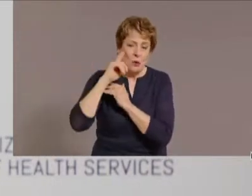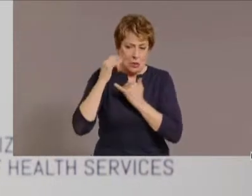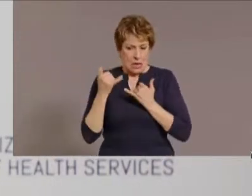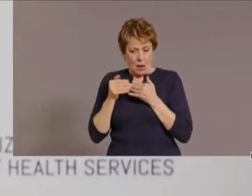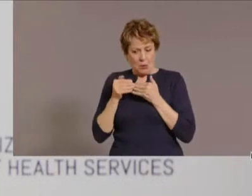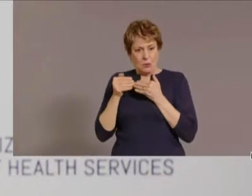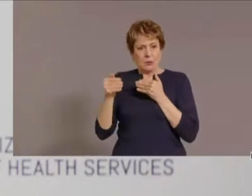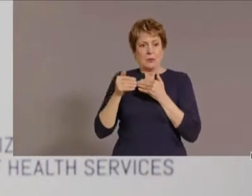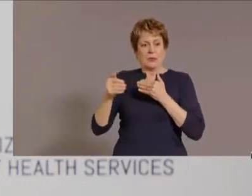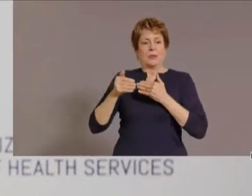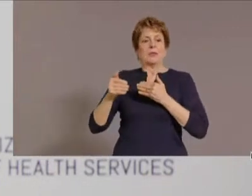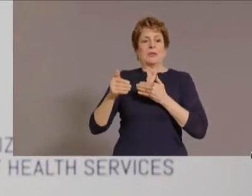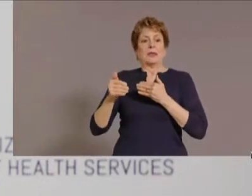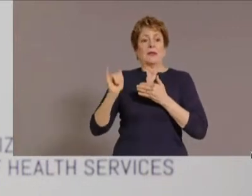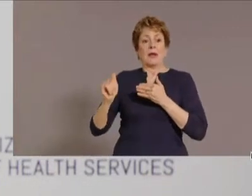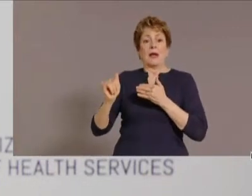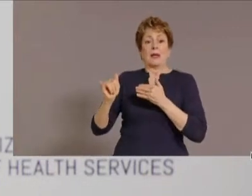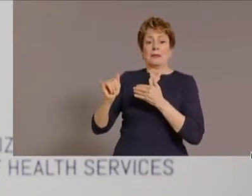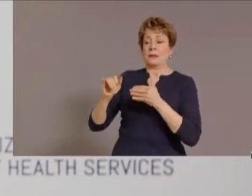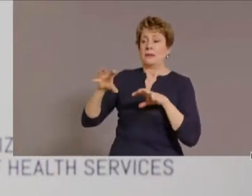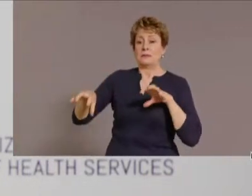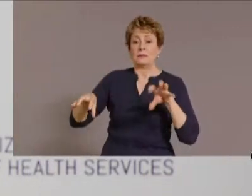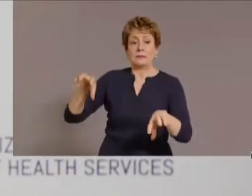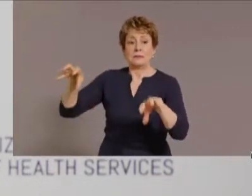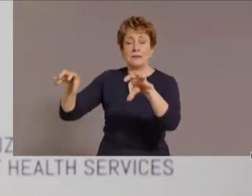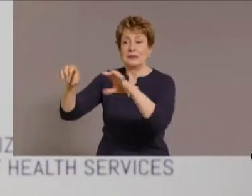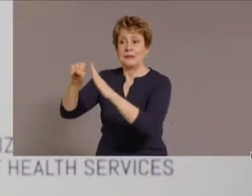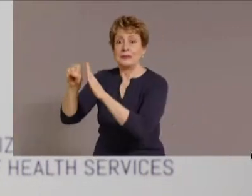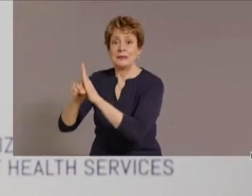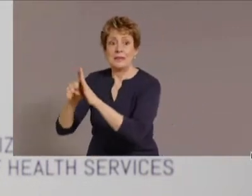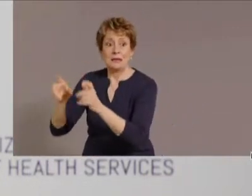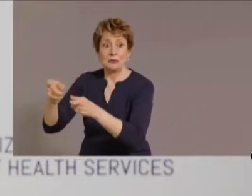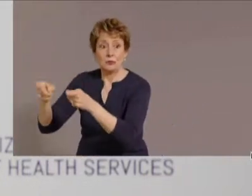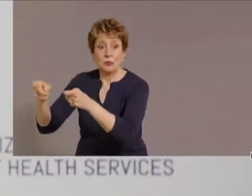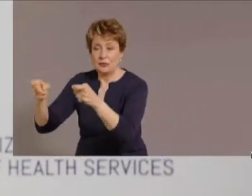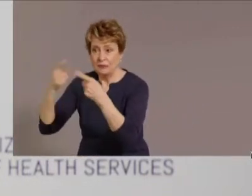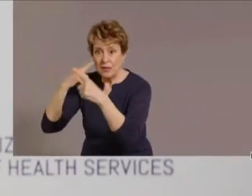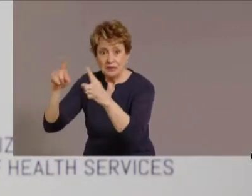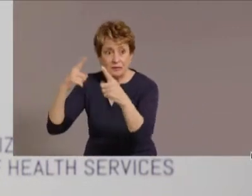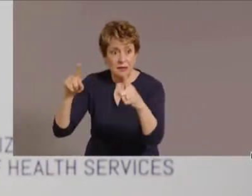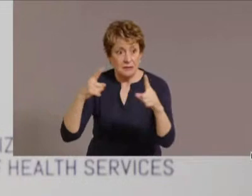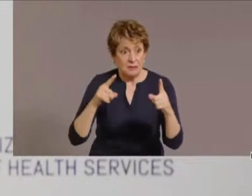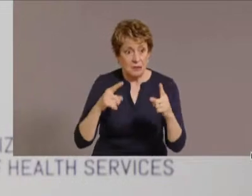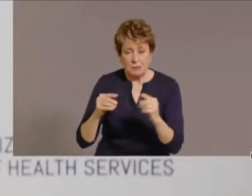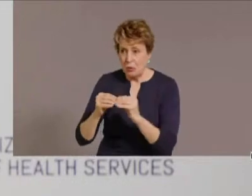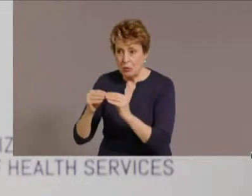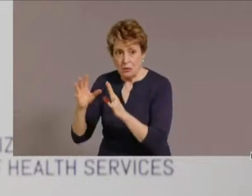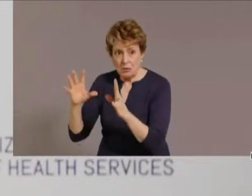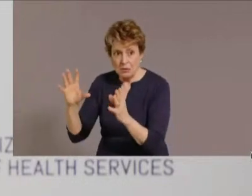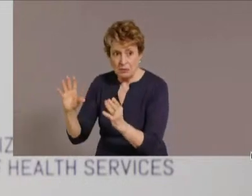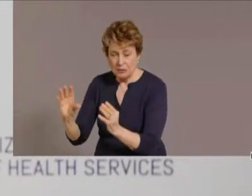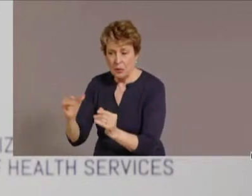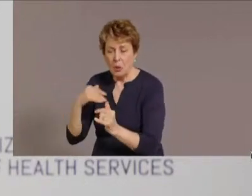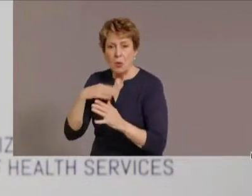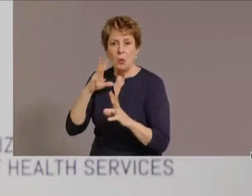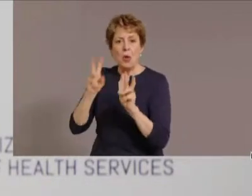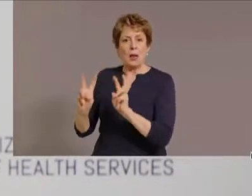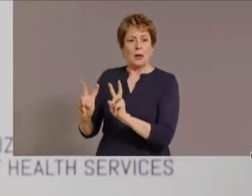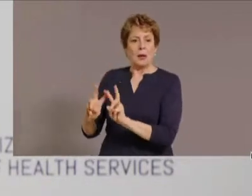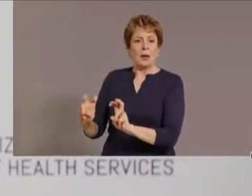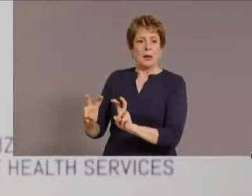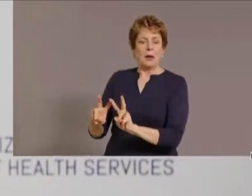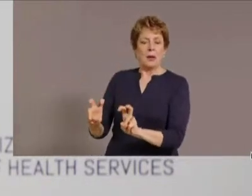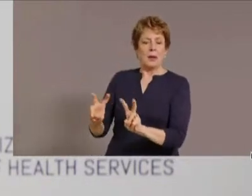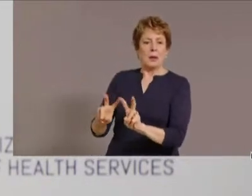no longer effective. You know, right now we're still giving lots and lots of first and second doses in Arizona, but